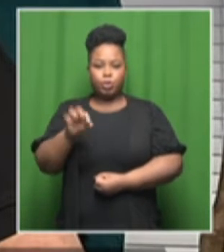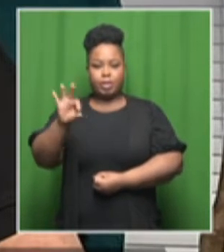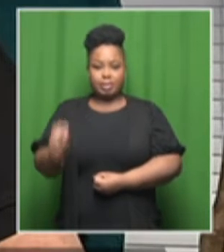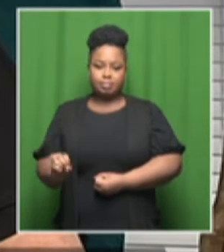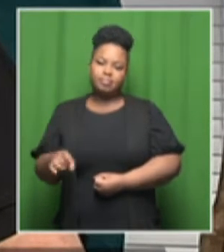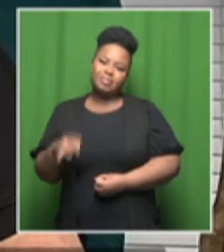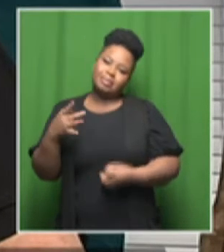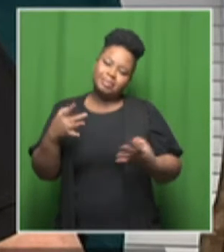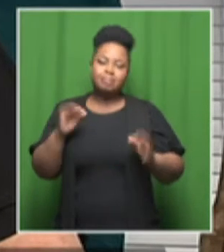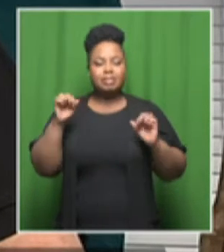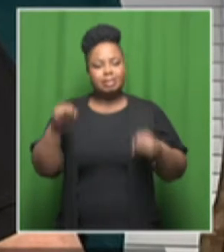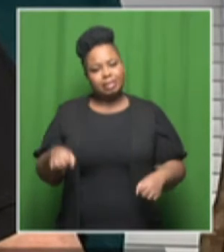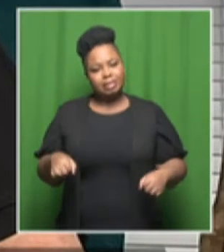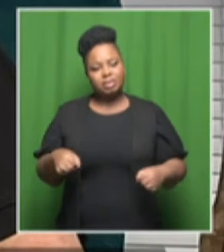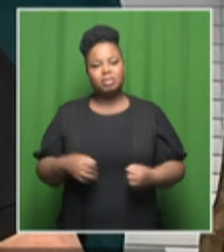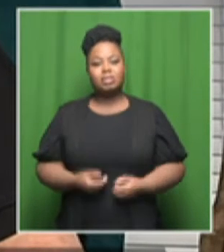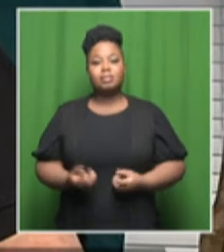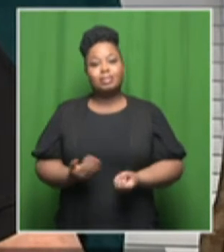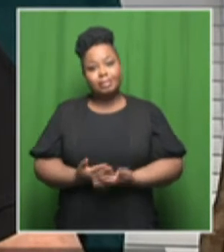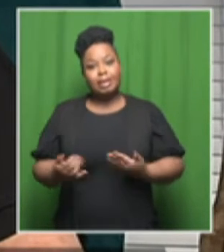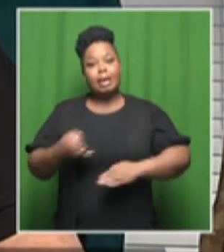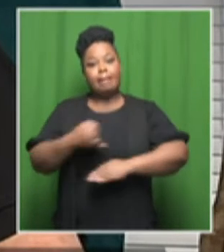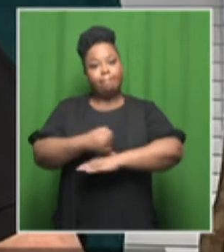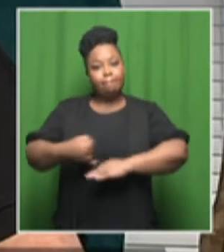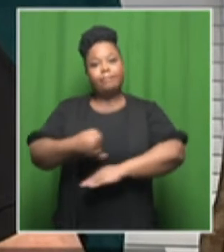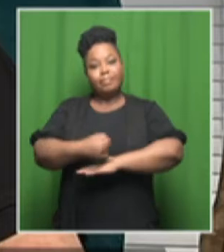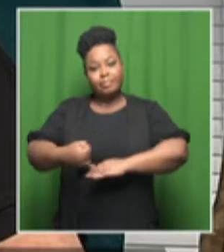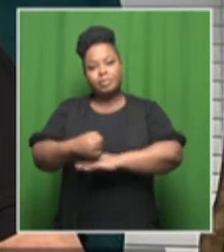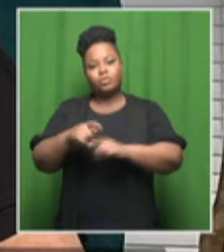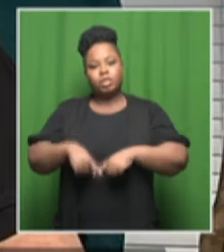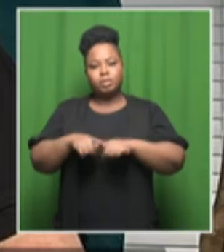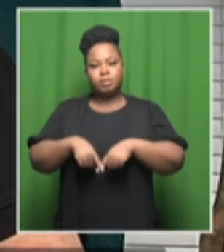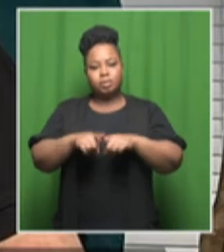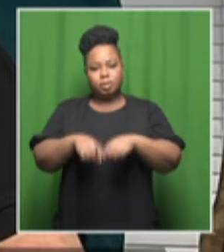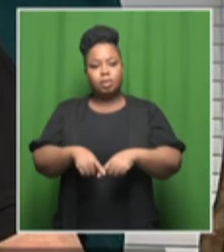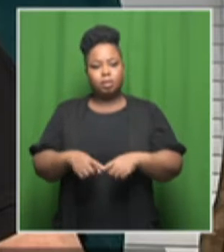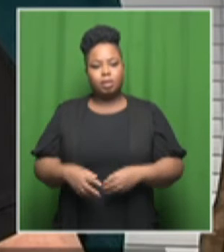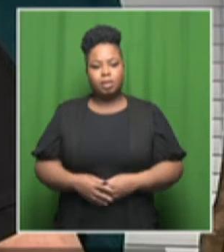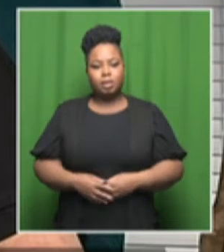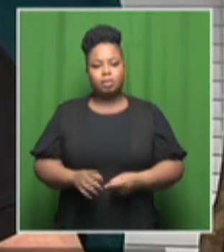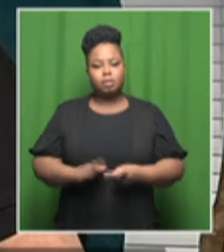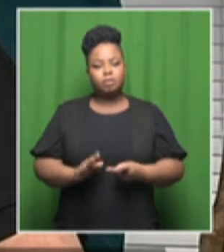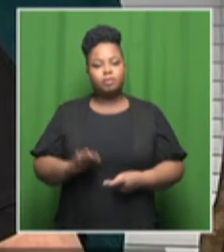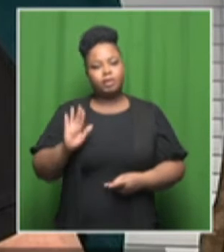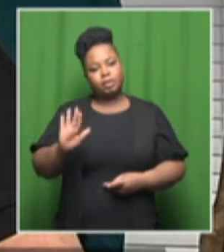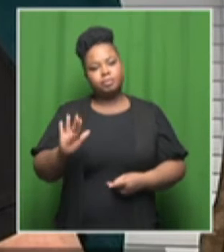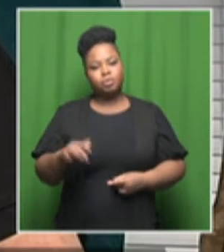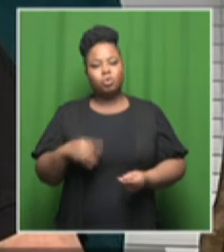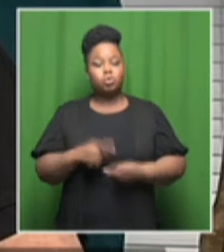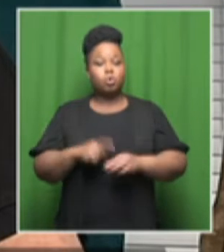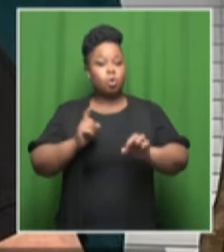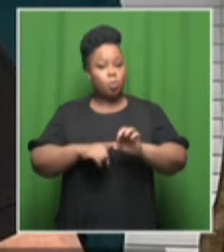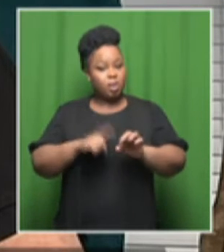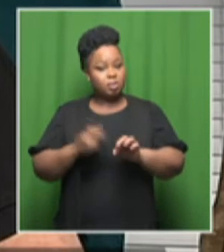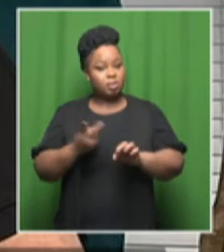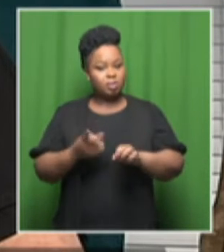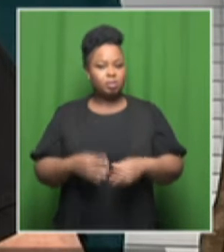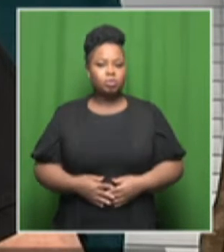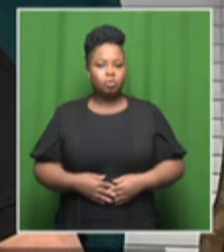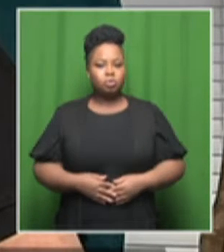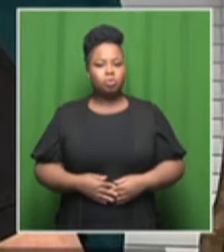It is multiple procedures that's needed, depending on the age of the patient. Okay. And the quality. How many can you